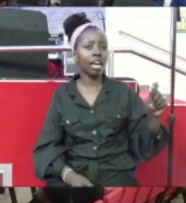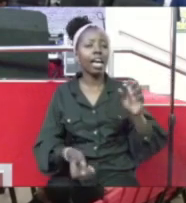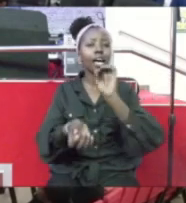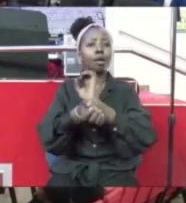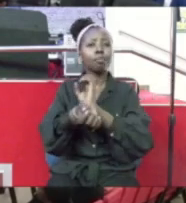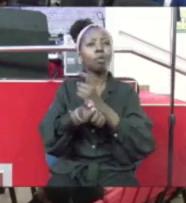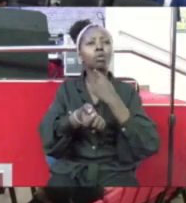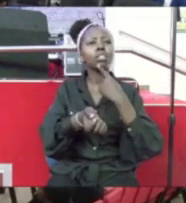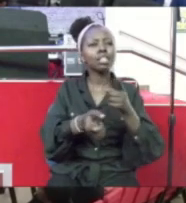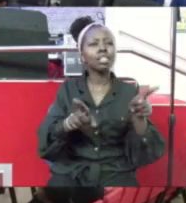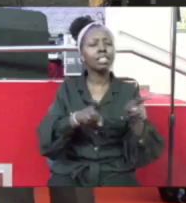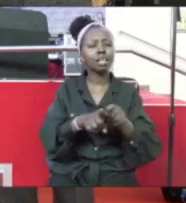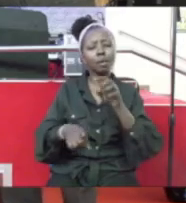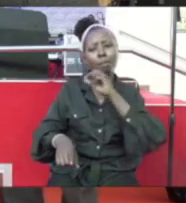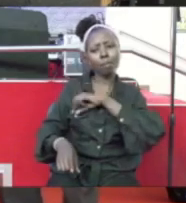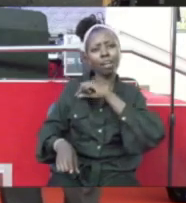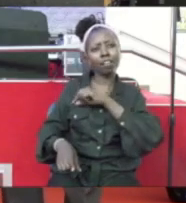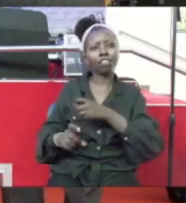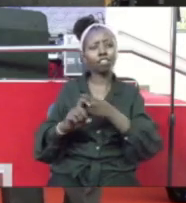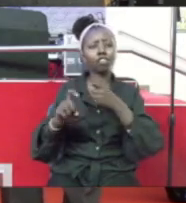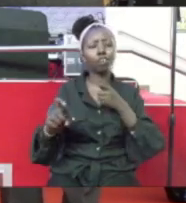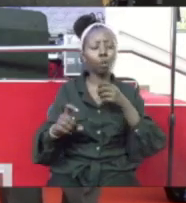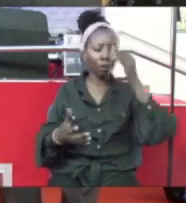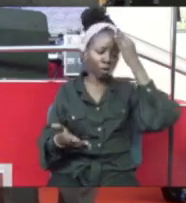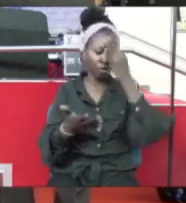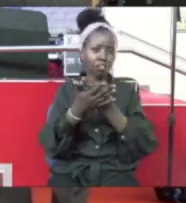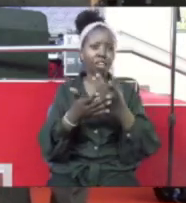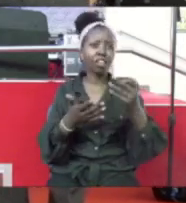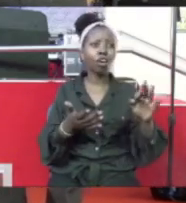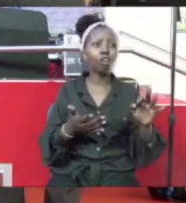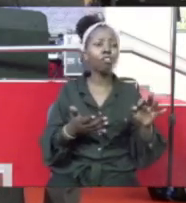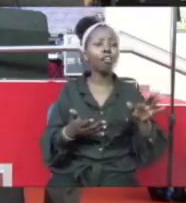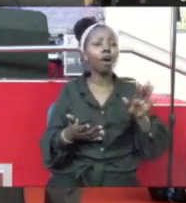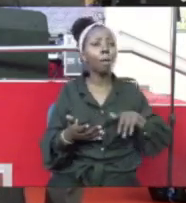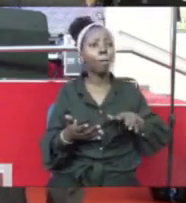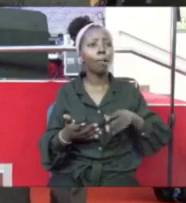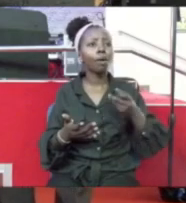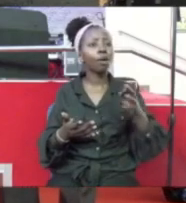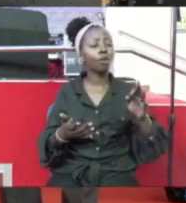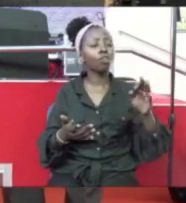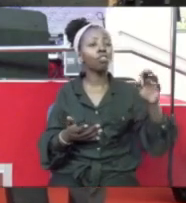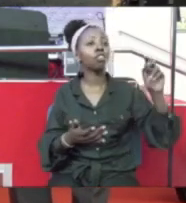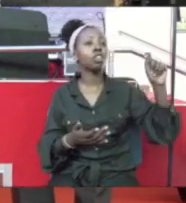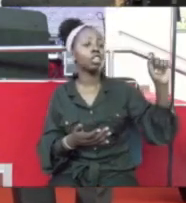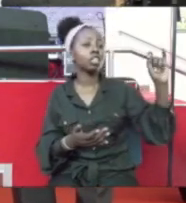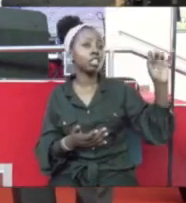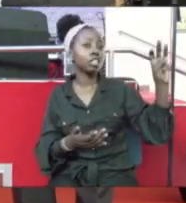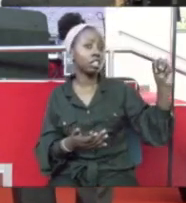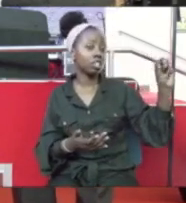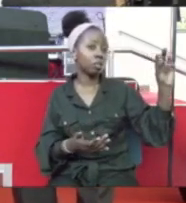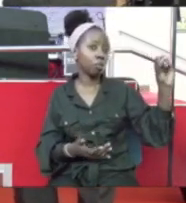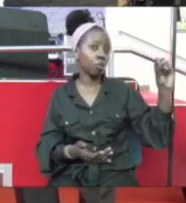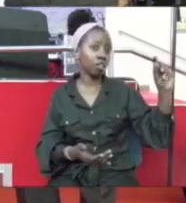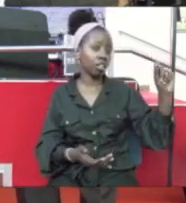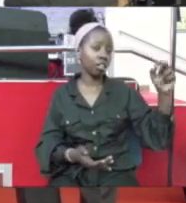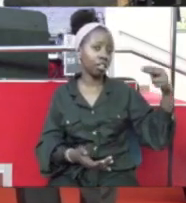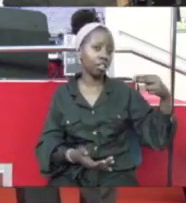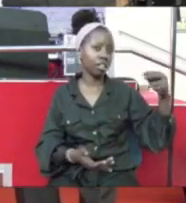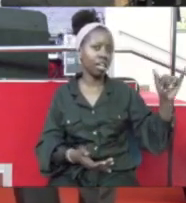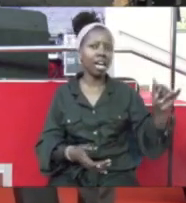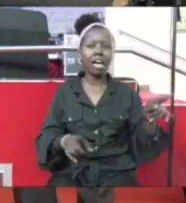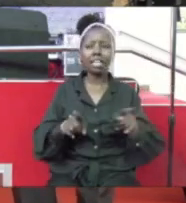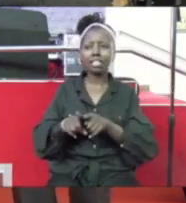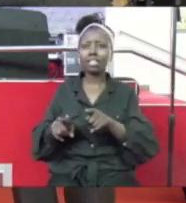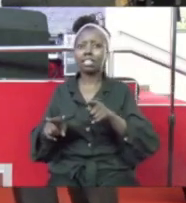alikuwa amefaidi. I saw my grandmother Gladys being a good example to us. Aliona nyanya